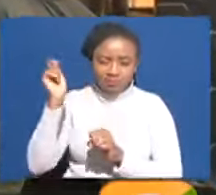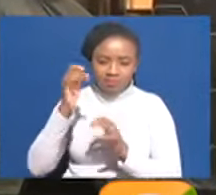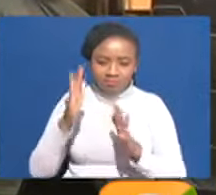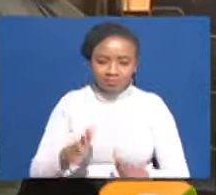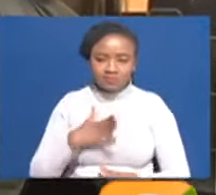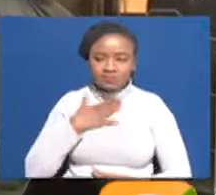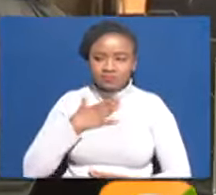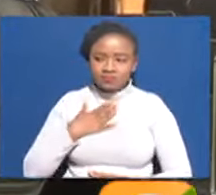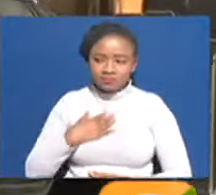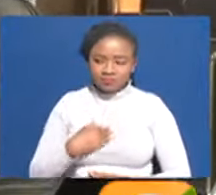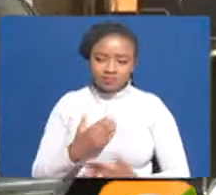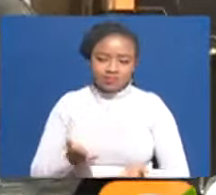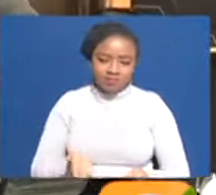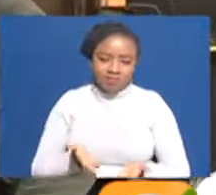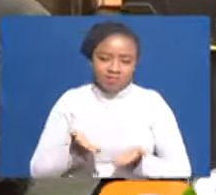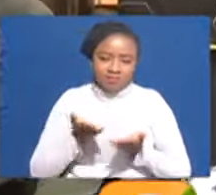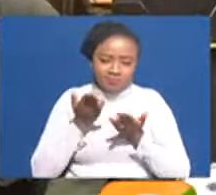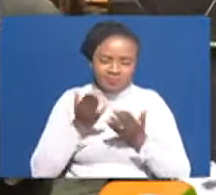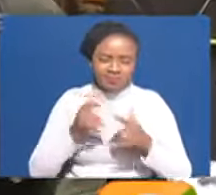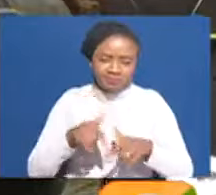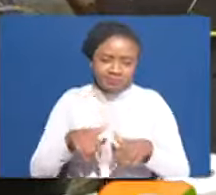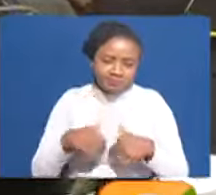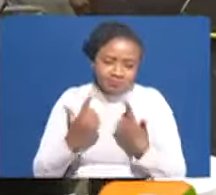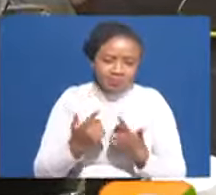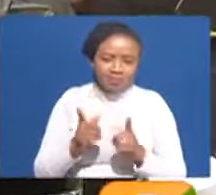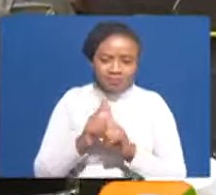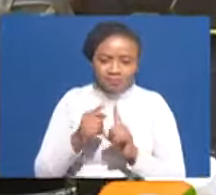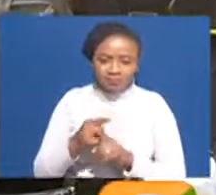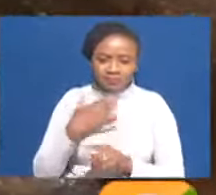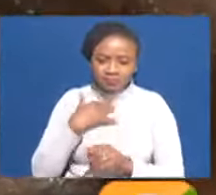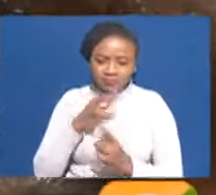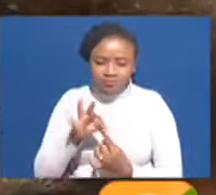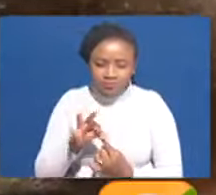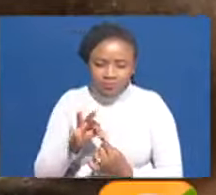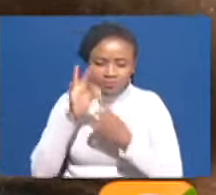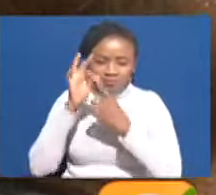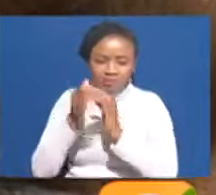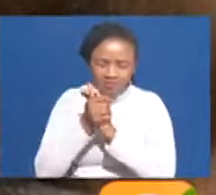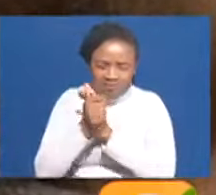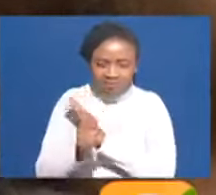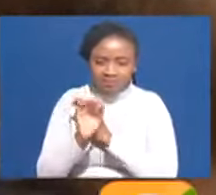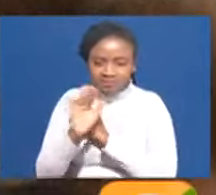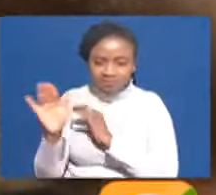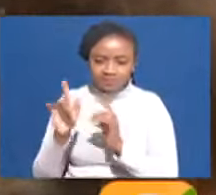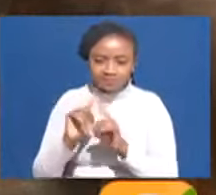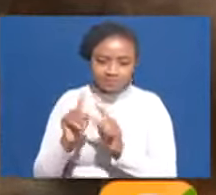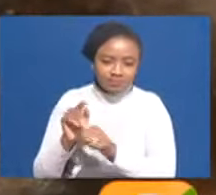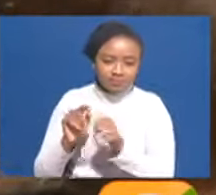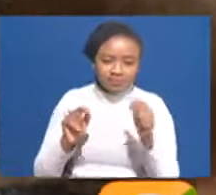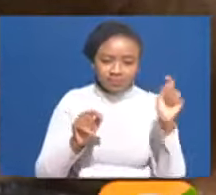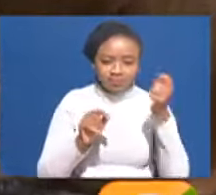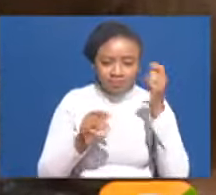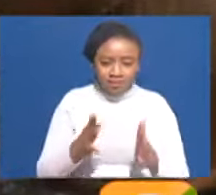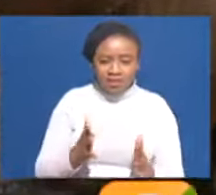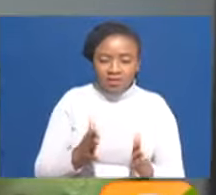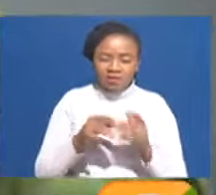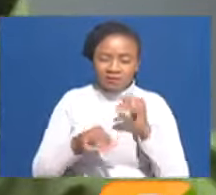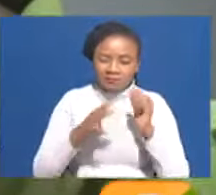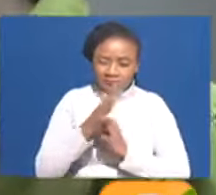niche for themselves in a saturated market, even as millions others struggle to find jobs to earn